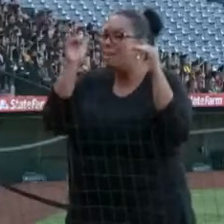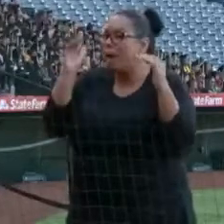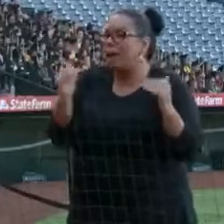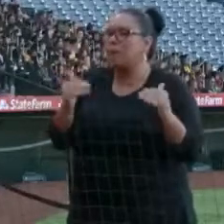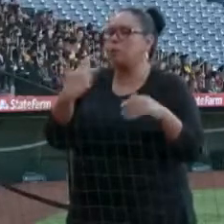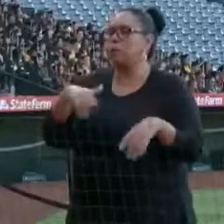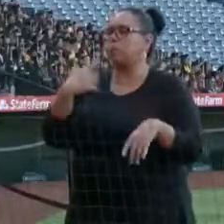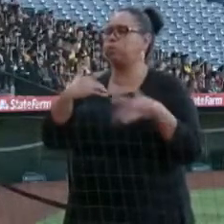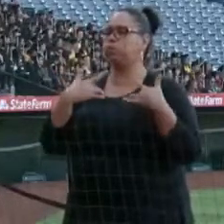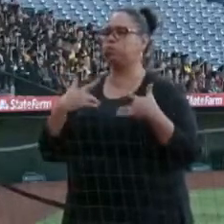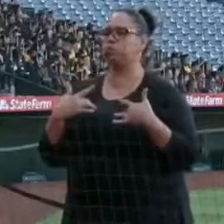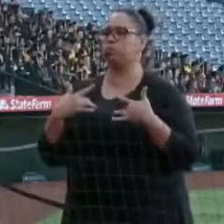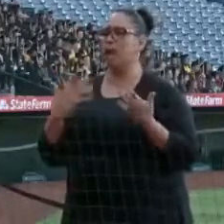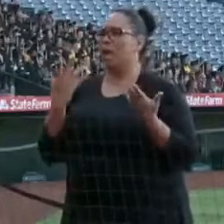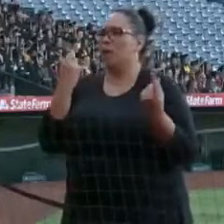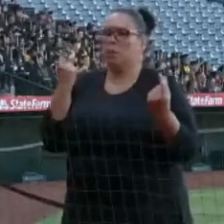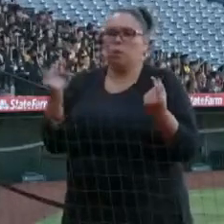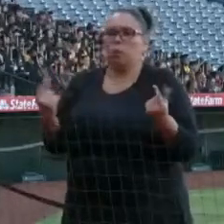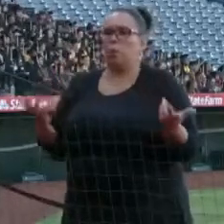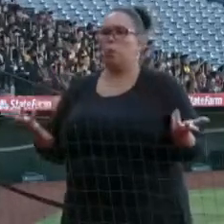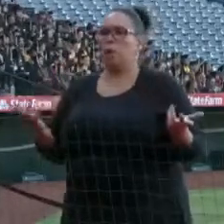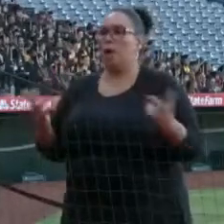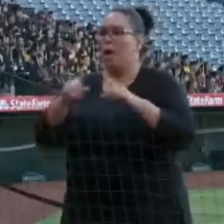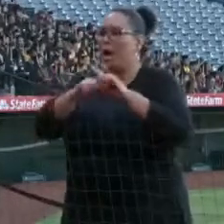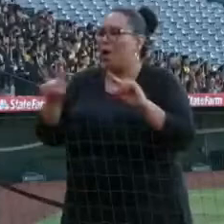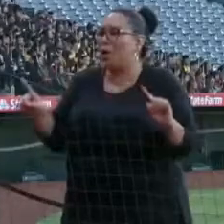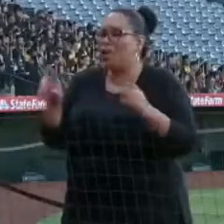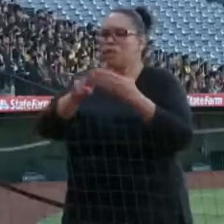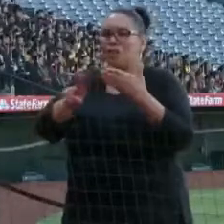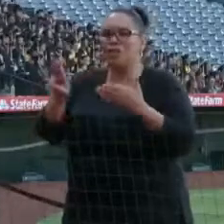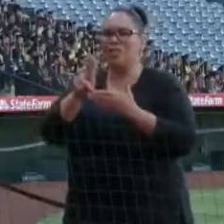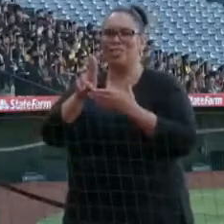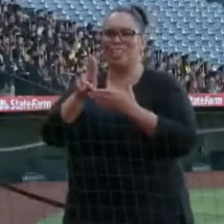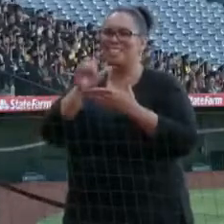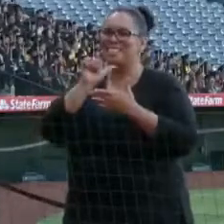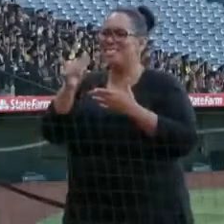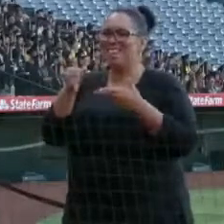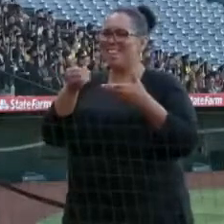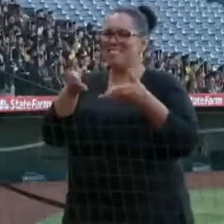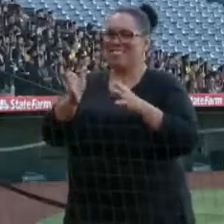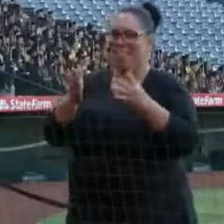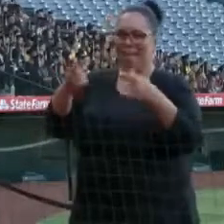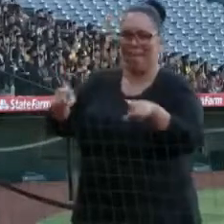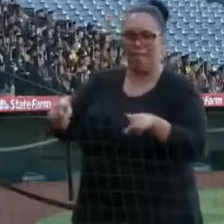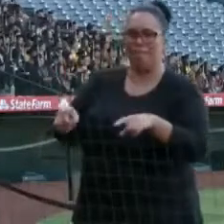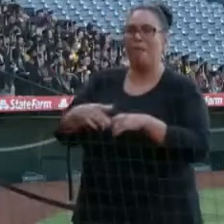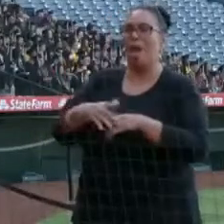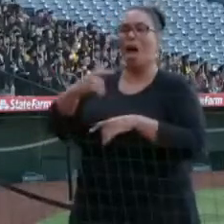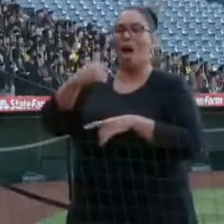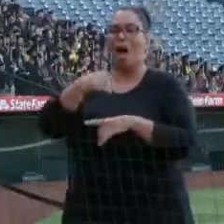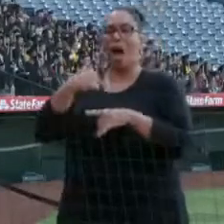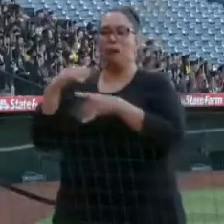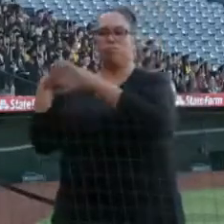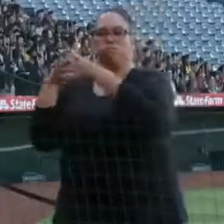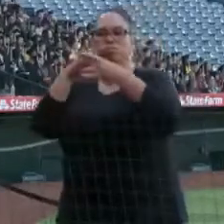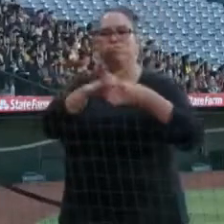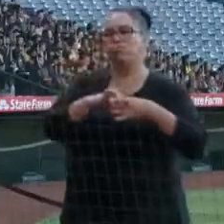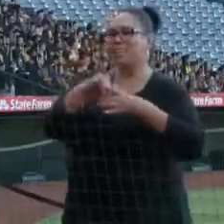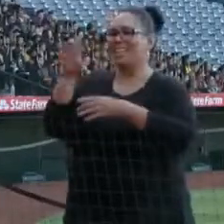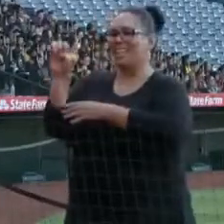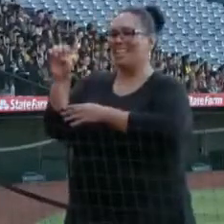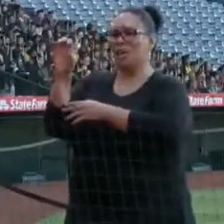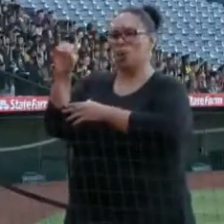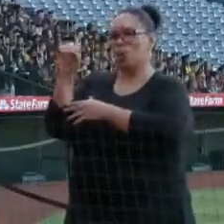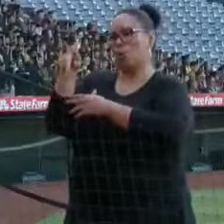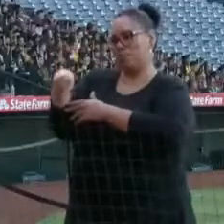setback that led me to uncertainty. However, the university did not let me fall through the cracks. I was part of the Education Opportunity Program,